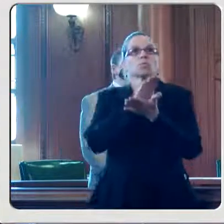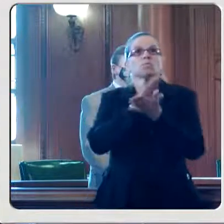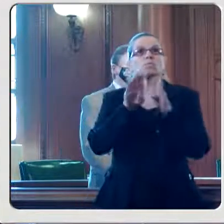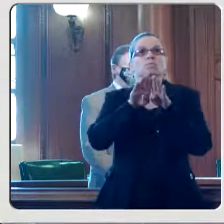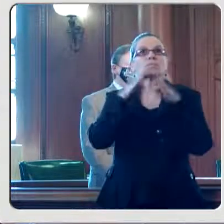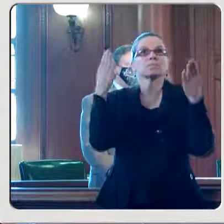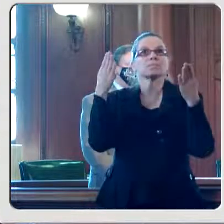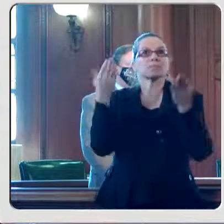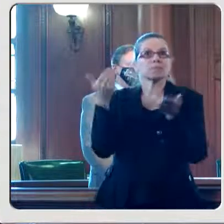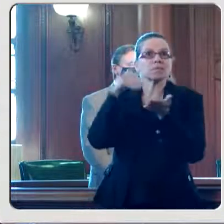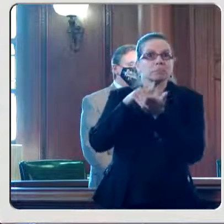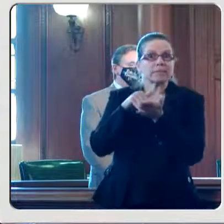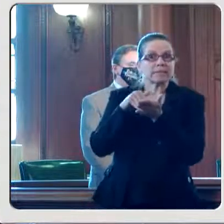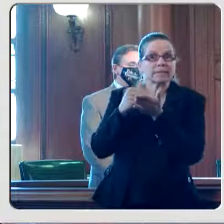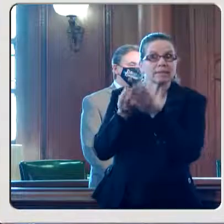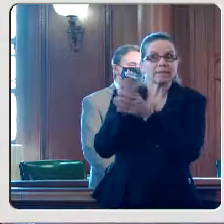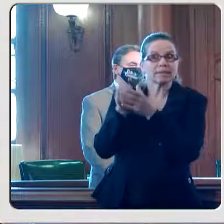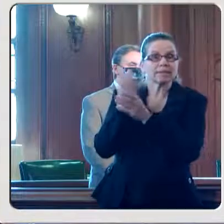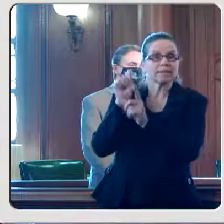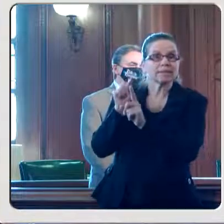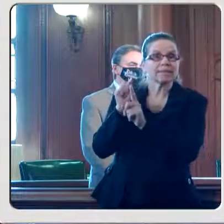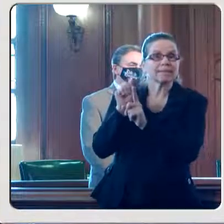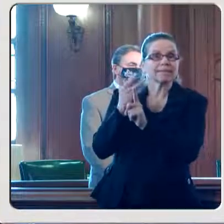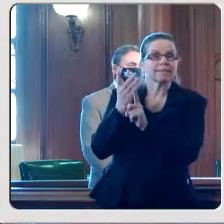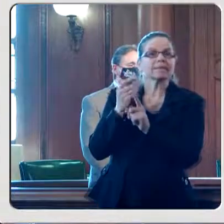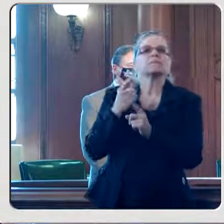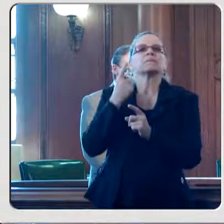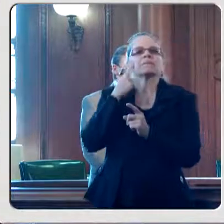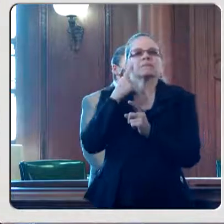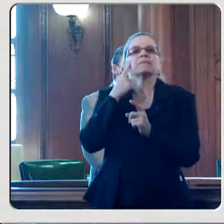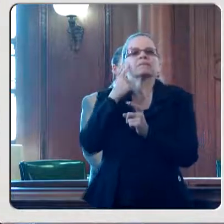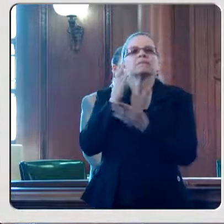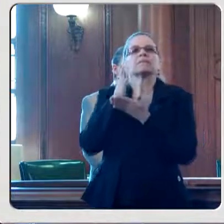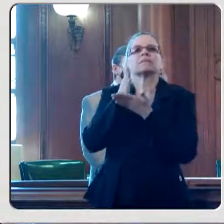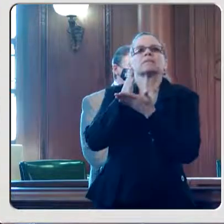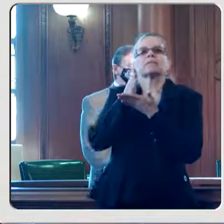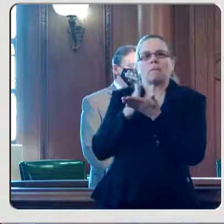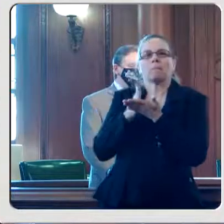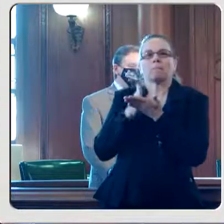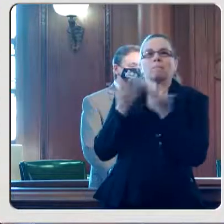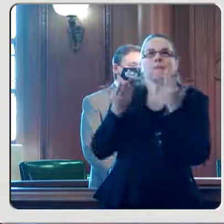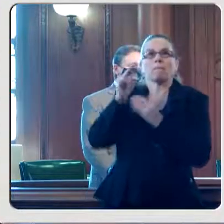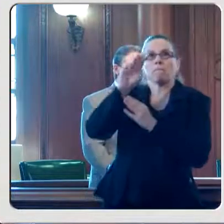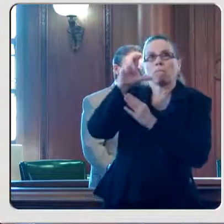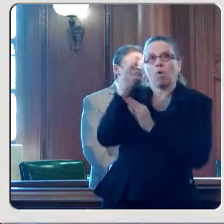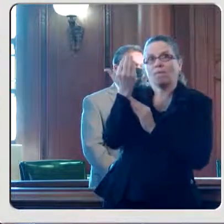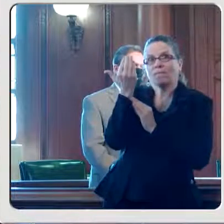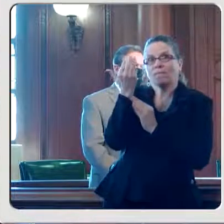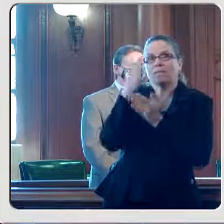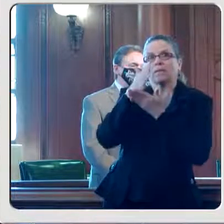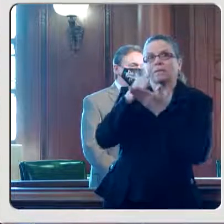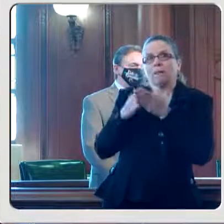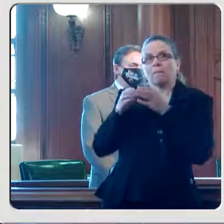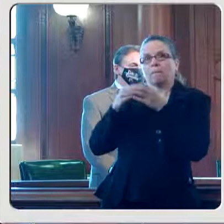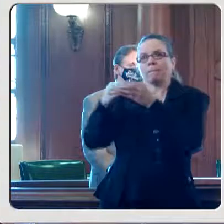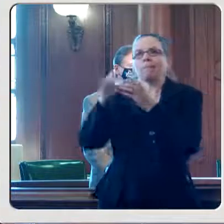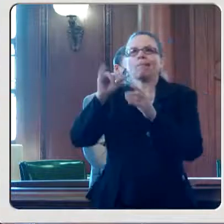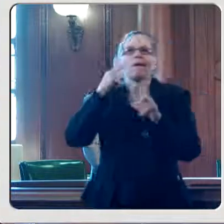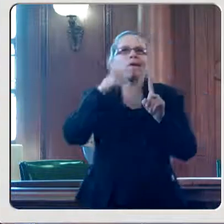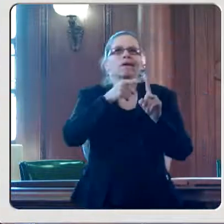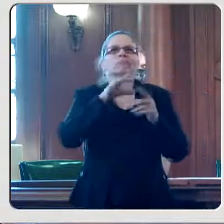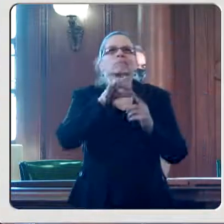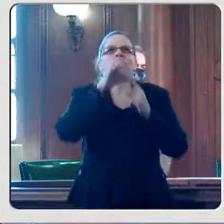here, trying to get some of our students in March 15th, our high needs SPED, our SLIFE students, our